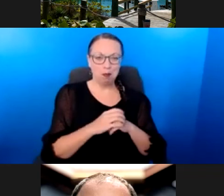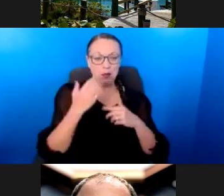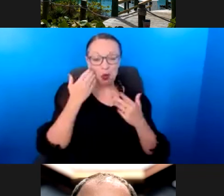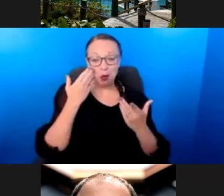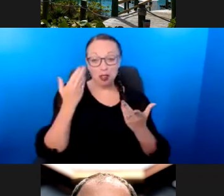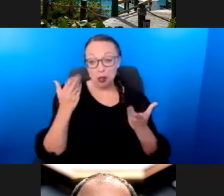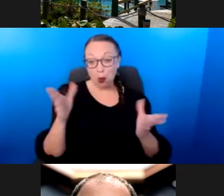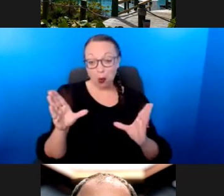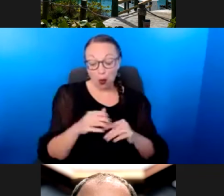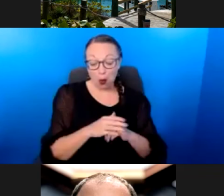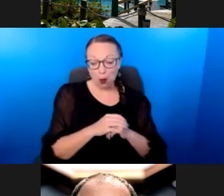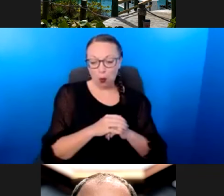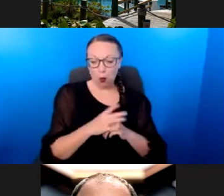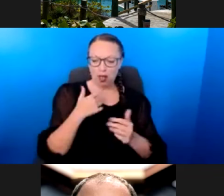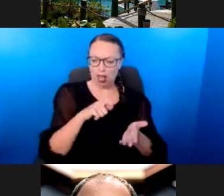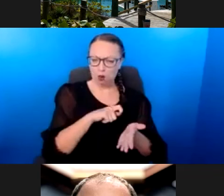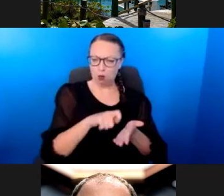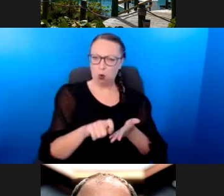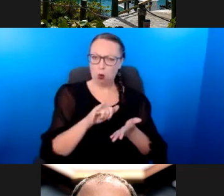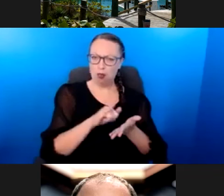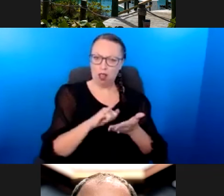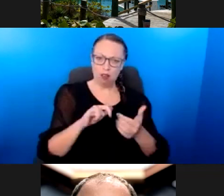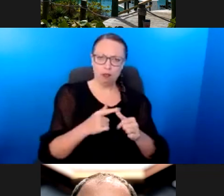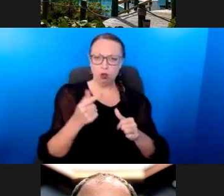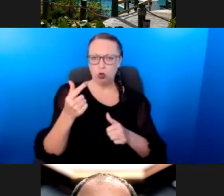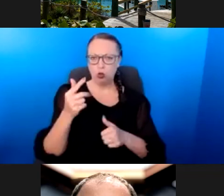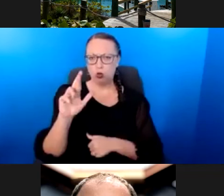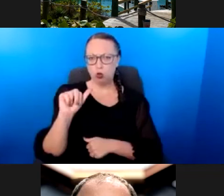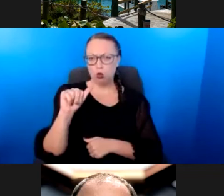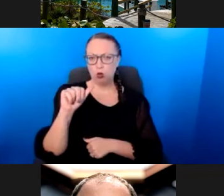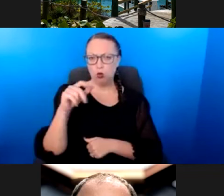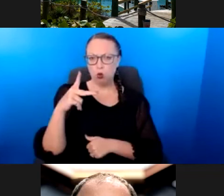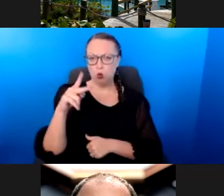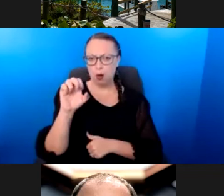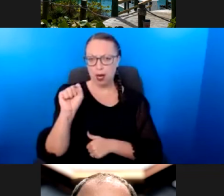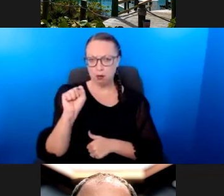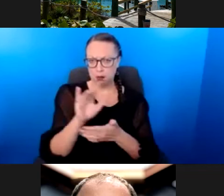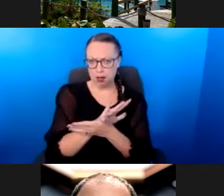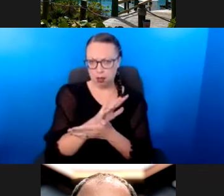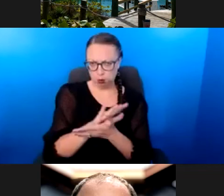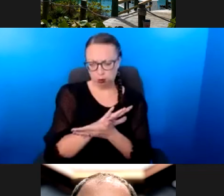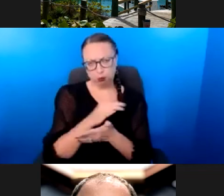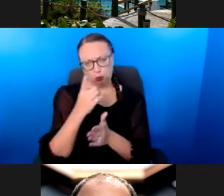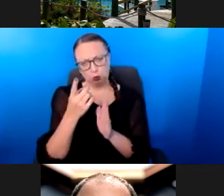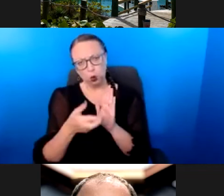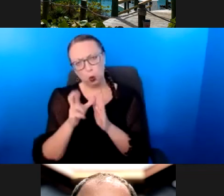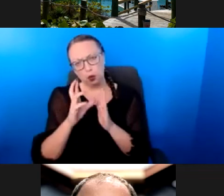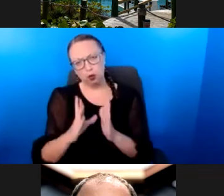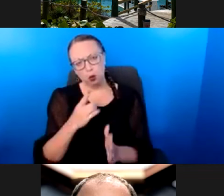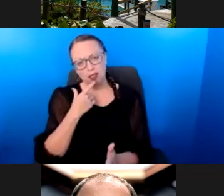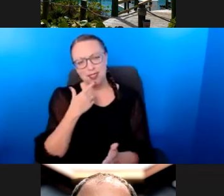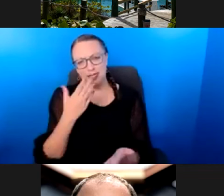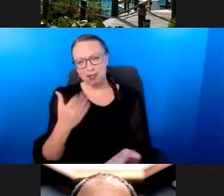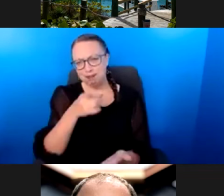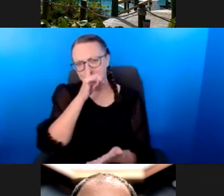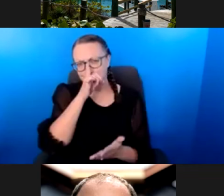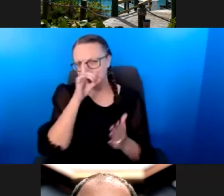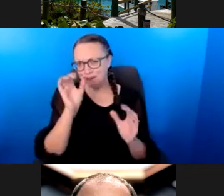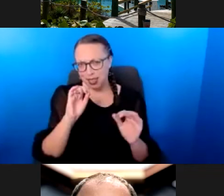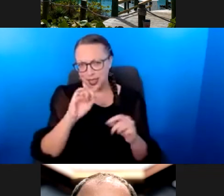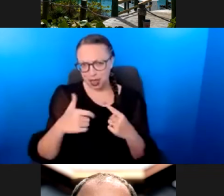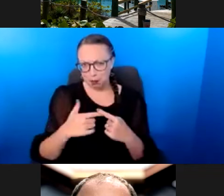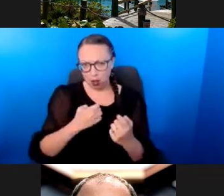I wrote that first grapes paper, one of the reviewers pointed out, you say nothing about emotions. And